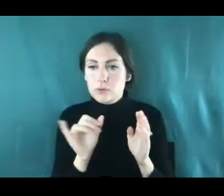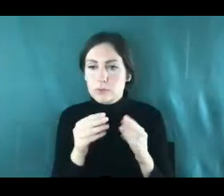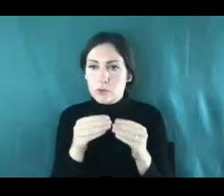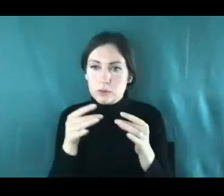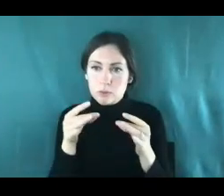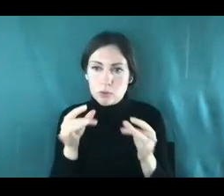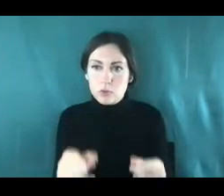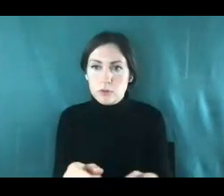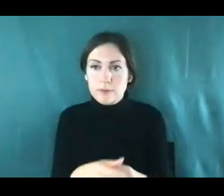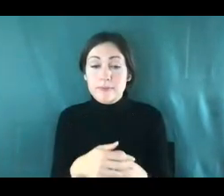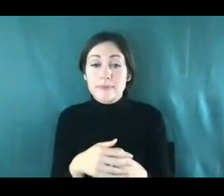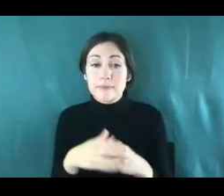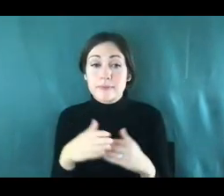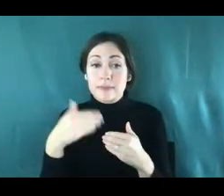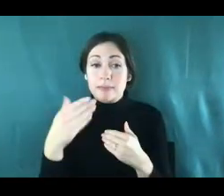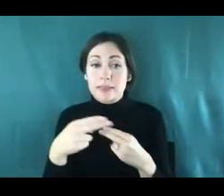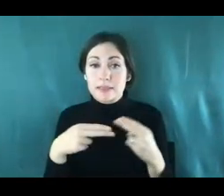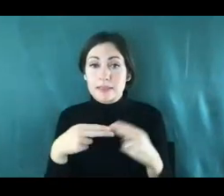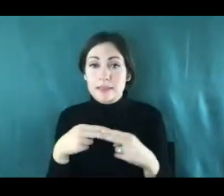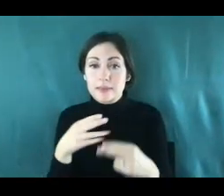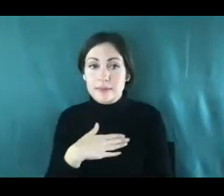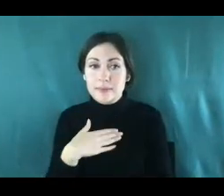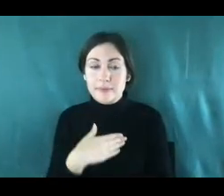Next slide, please.